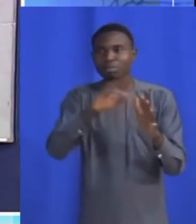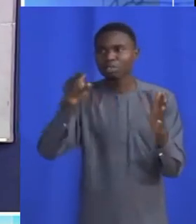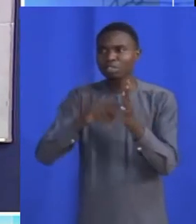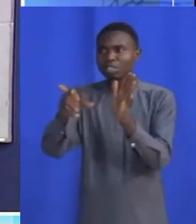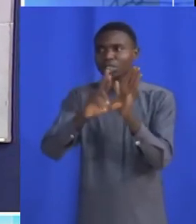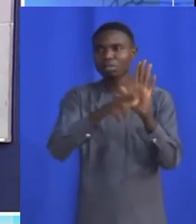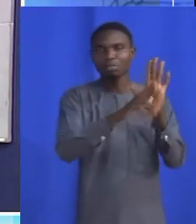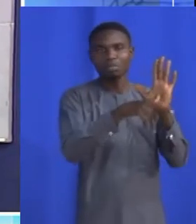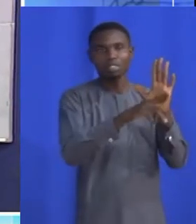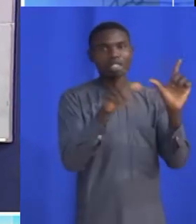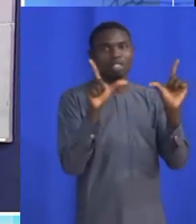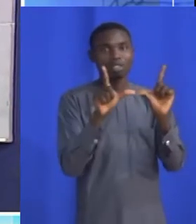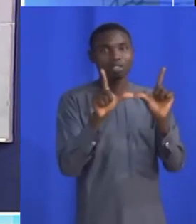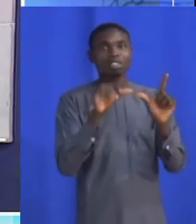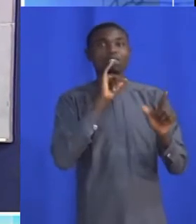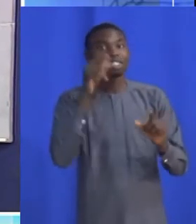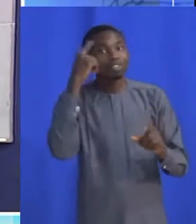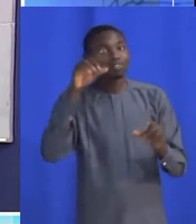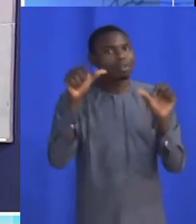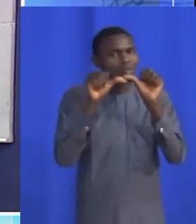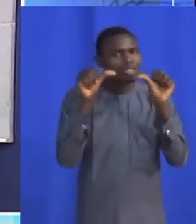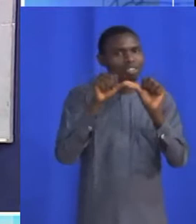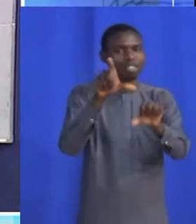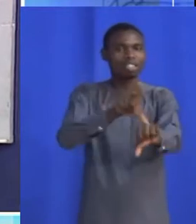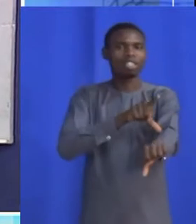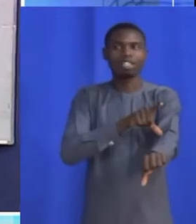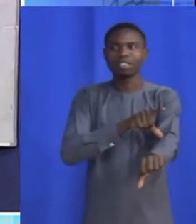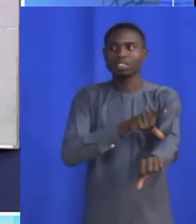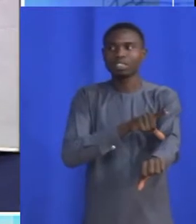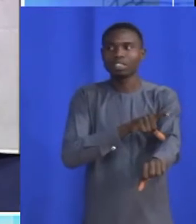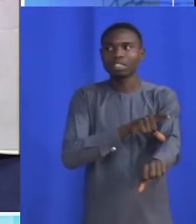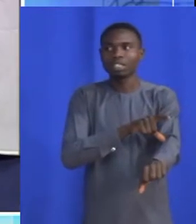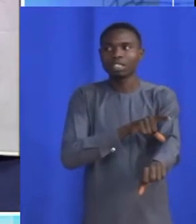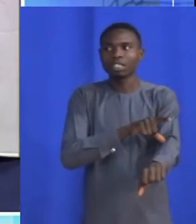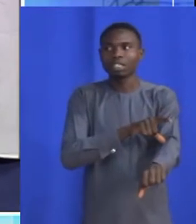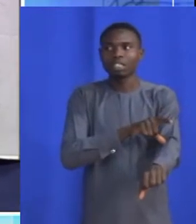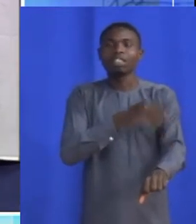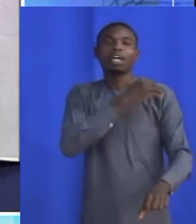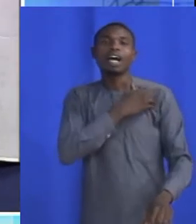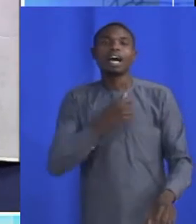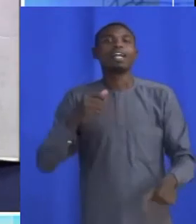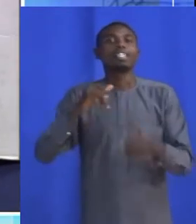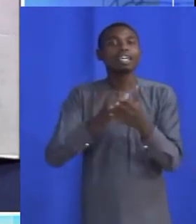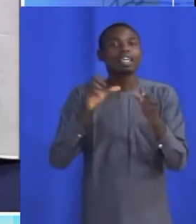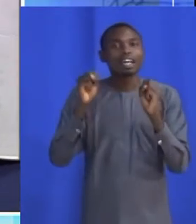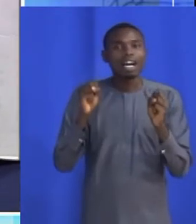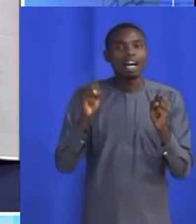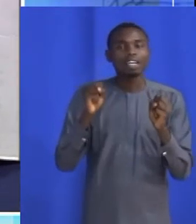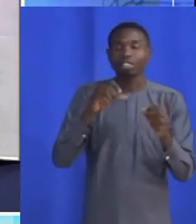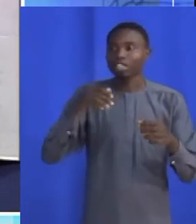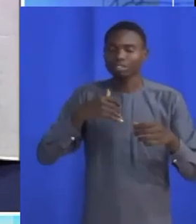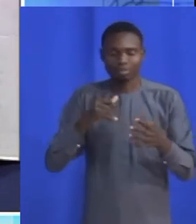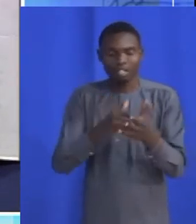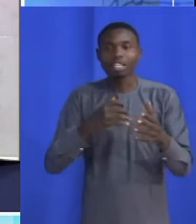all the government officials, all the activities of the government must be conducted according to the rules